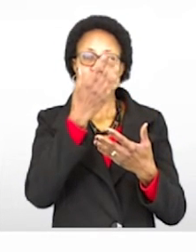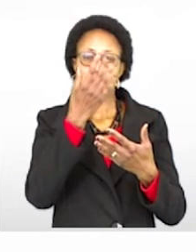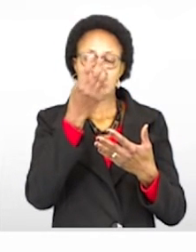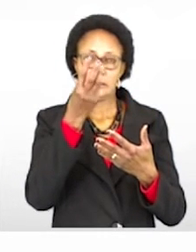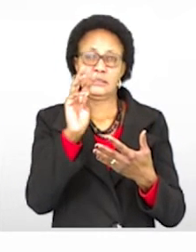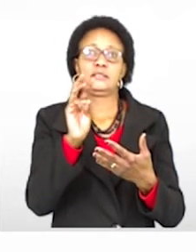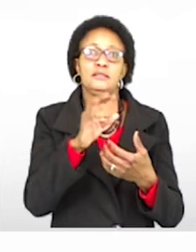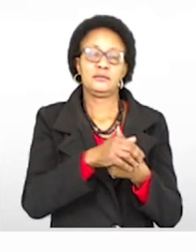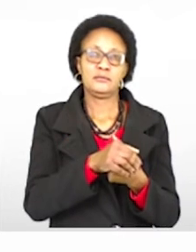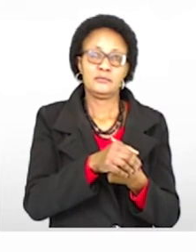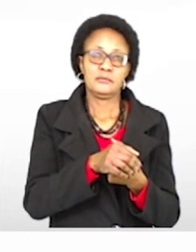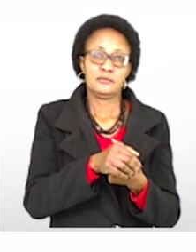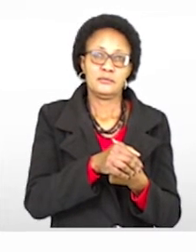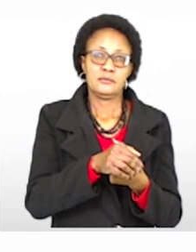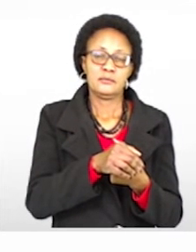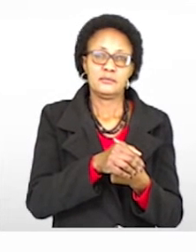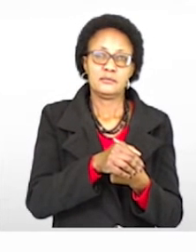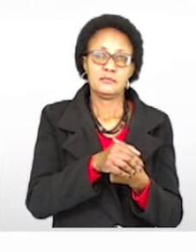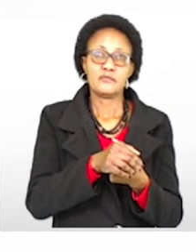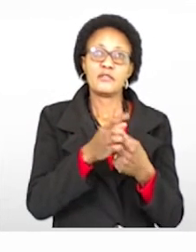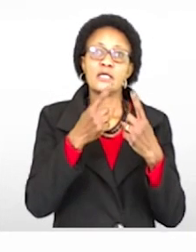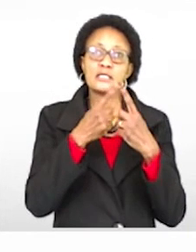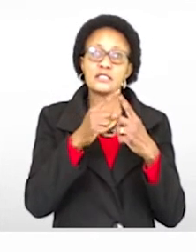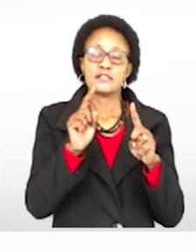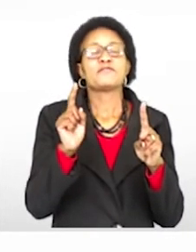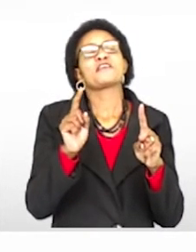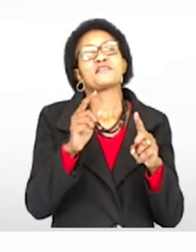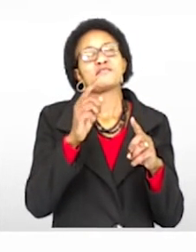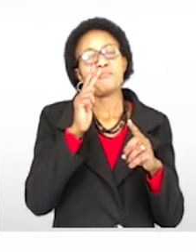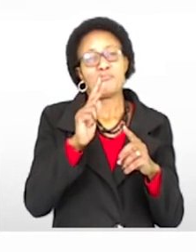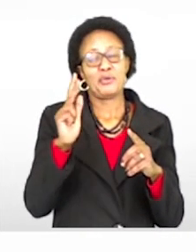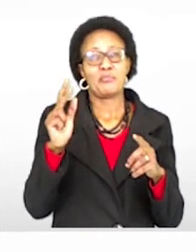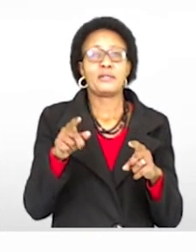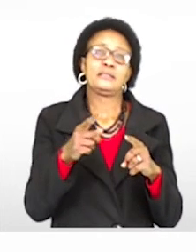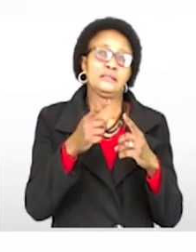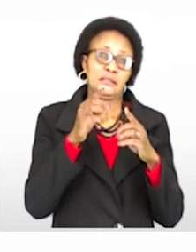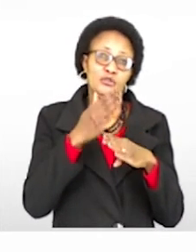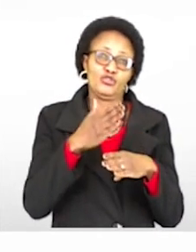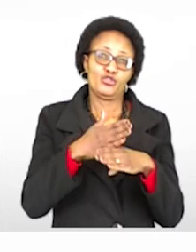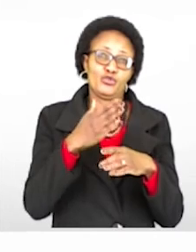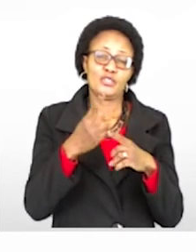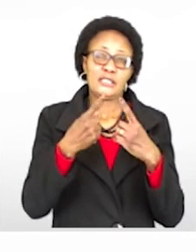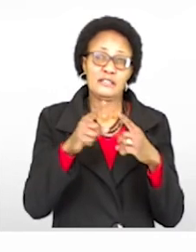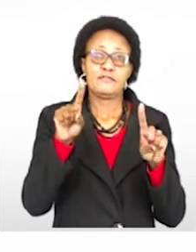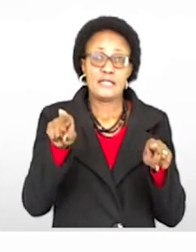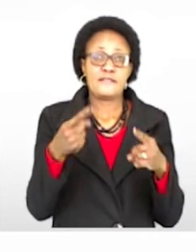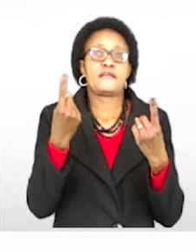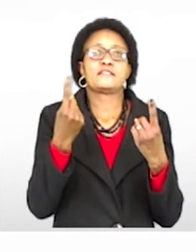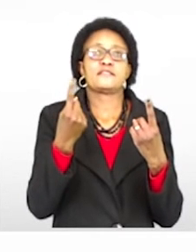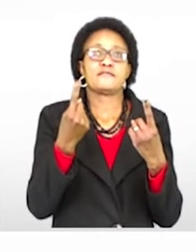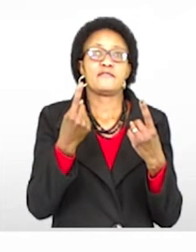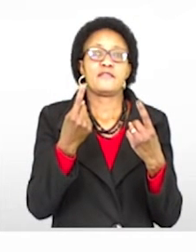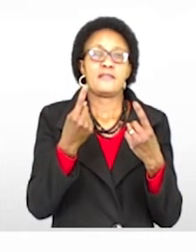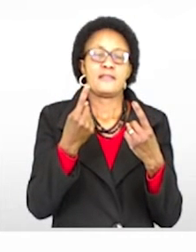16, we can see that there are different people doing different things. It is our job to make